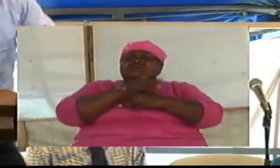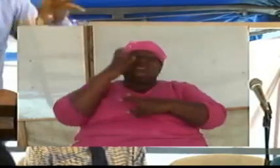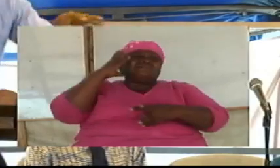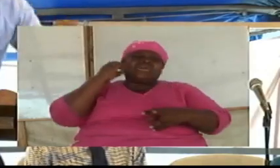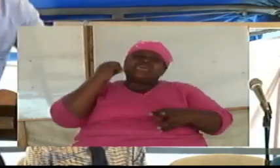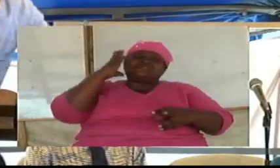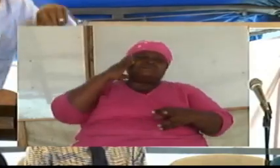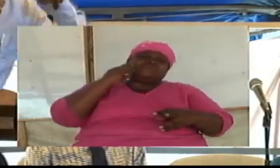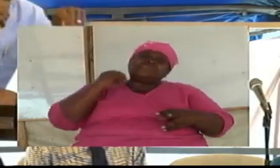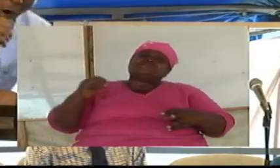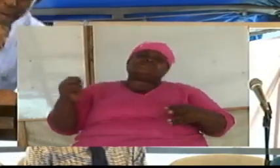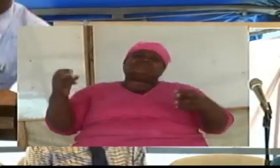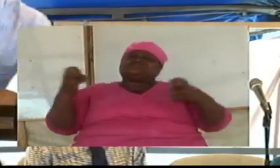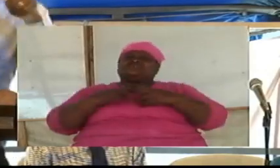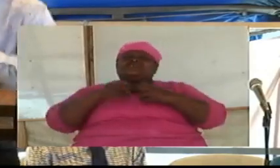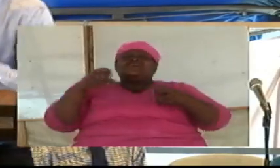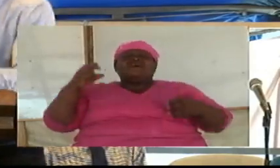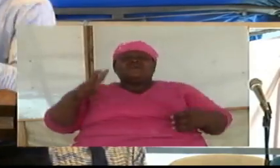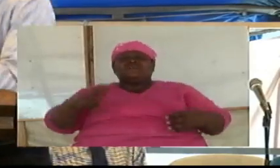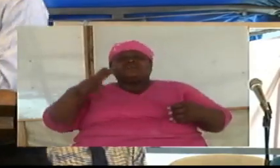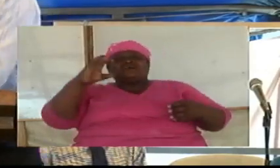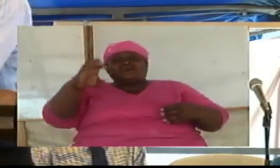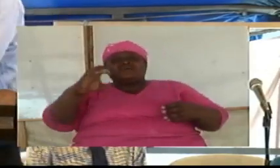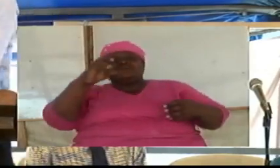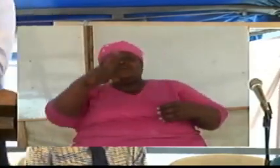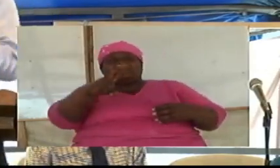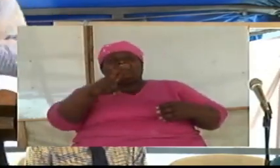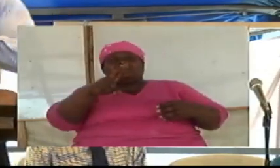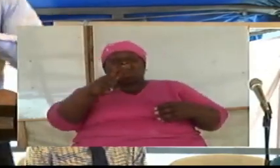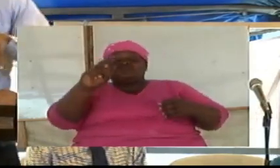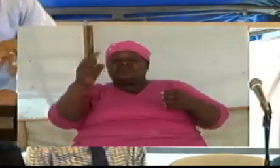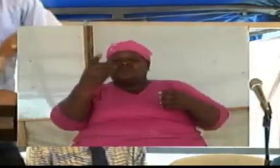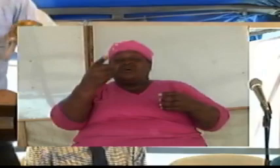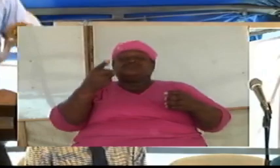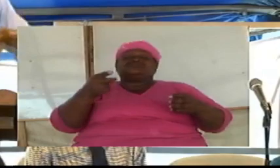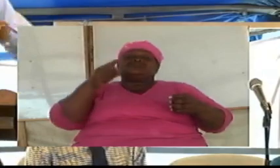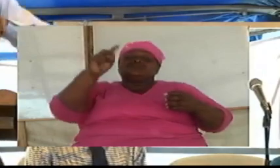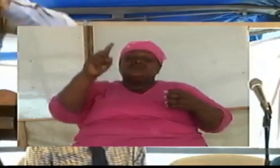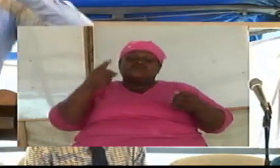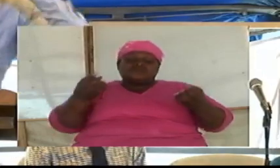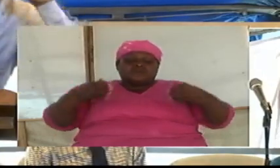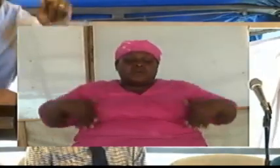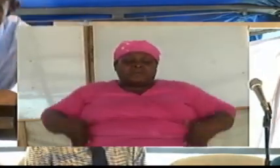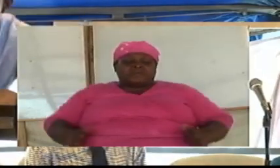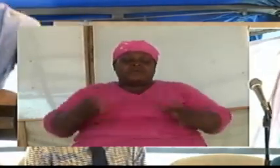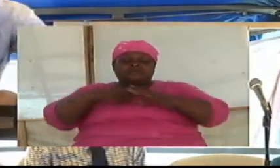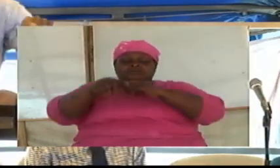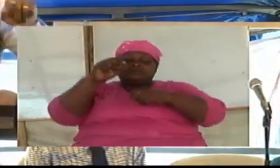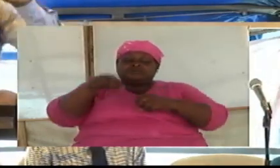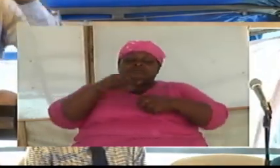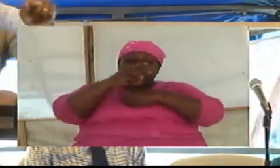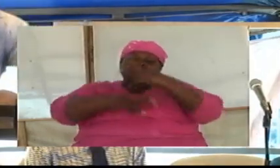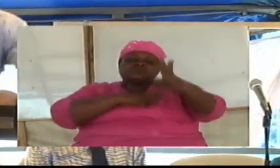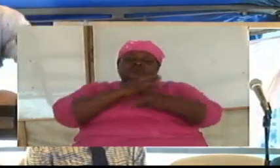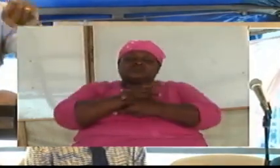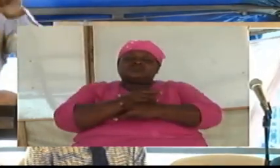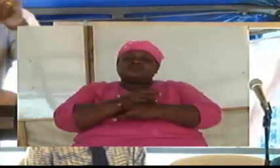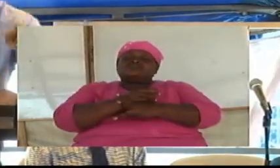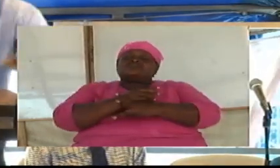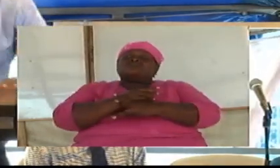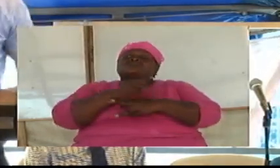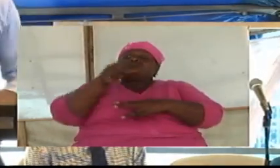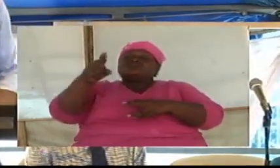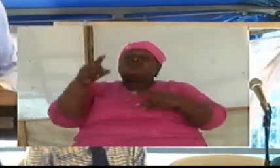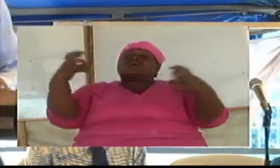But once you are born on this earth, praise God Almighty, then you are affected by the impact of